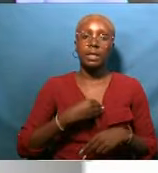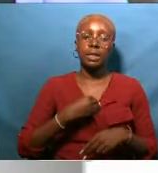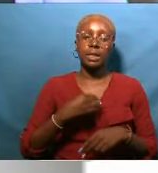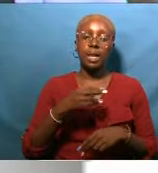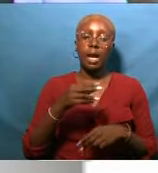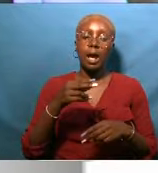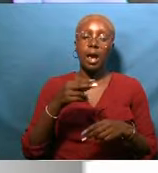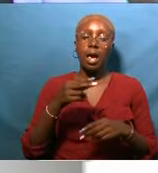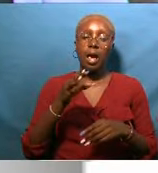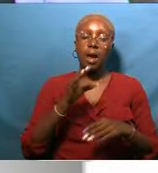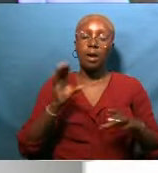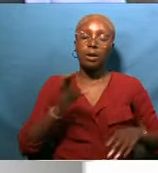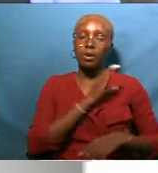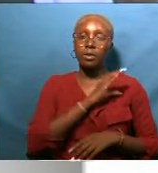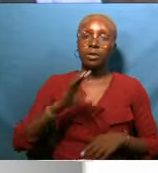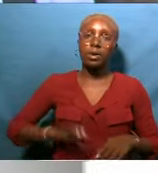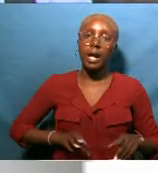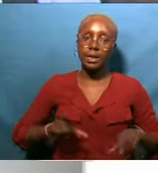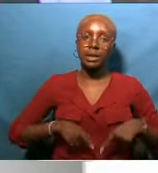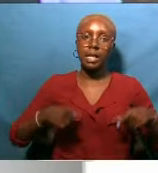Christ is alive forever.